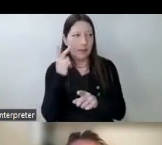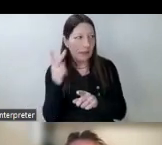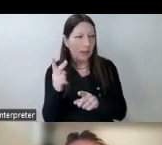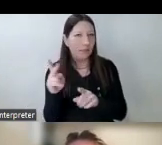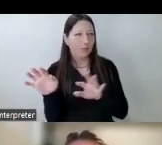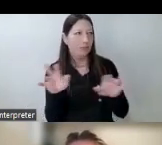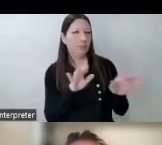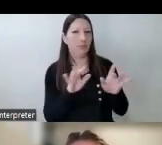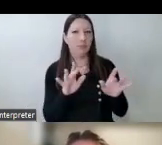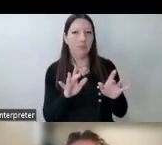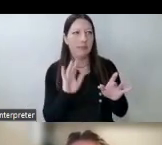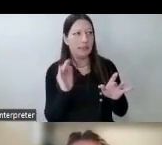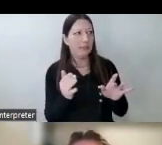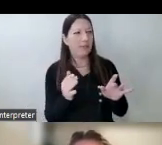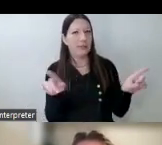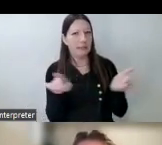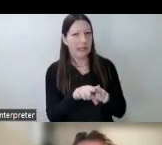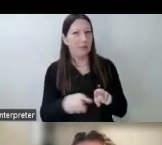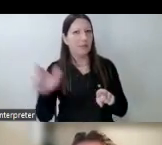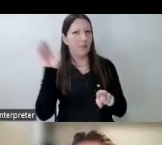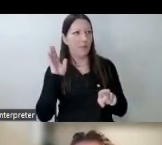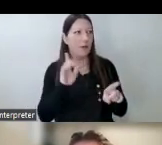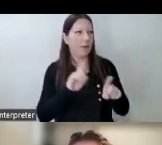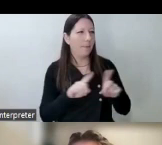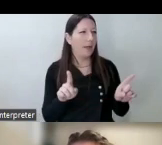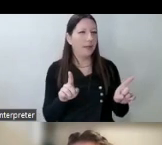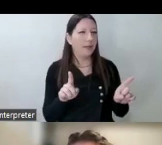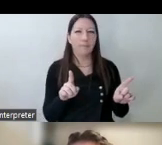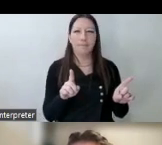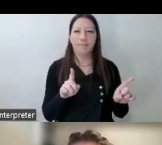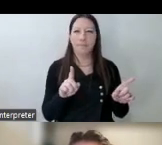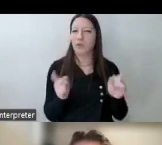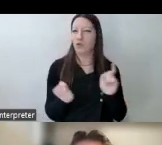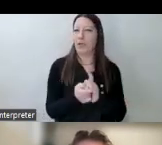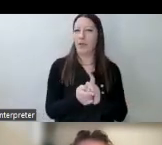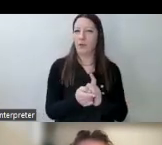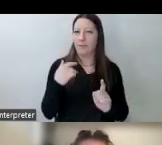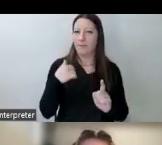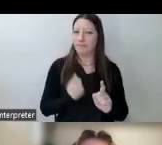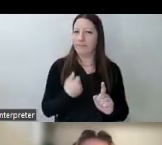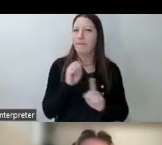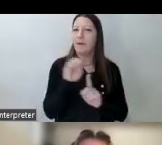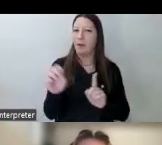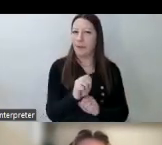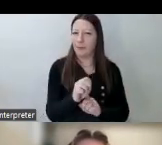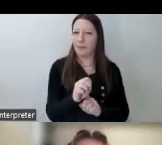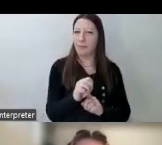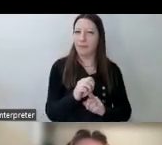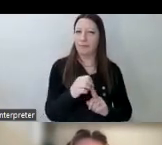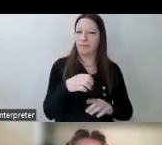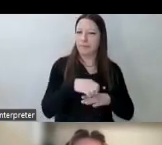also extremely vulnerable to the impact of environmental crisis and human enacted change. Claire